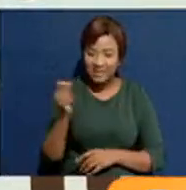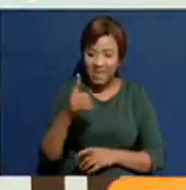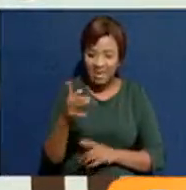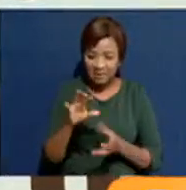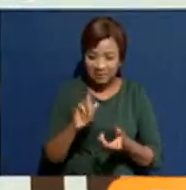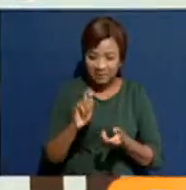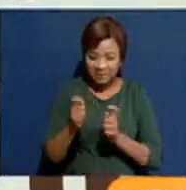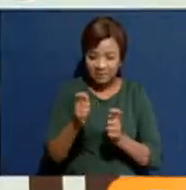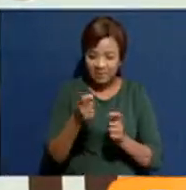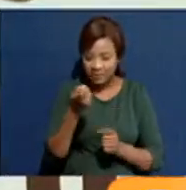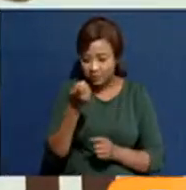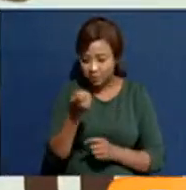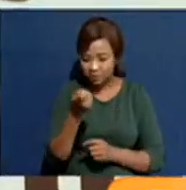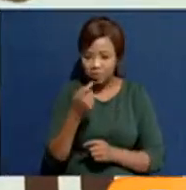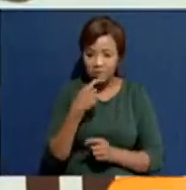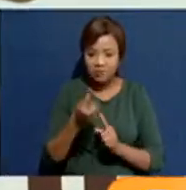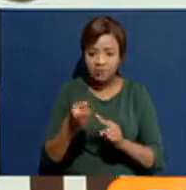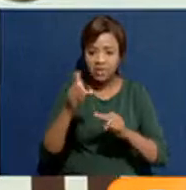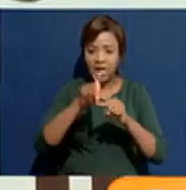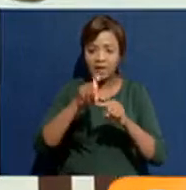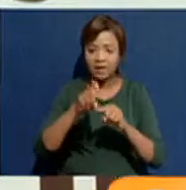adjustment, ikaambiwa ya kwamba ni